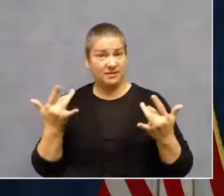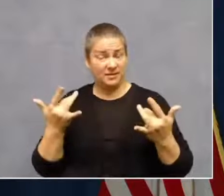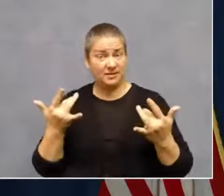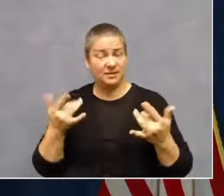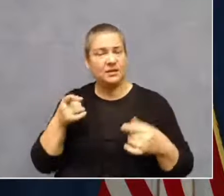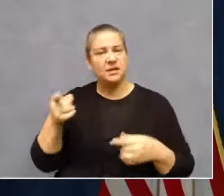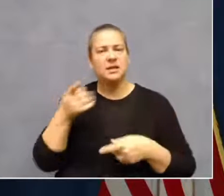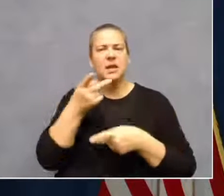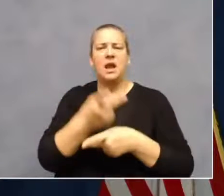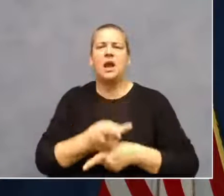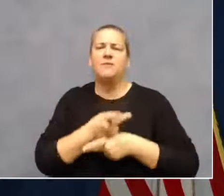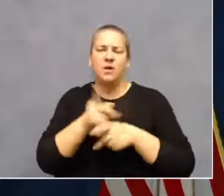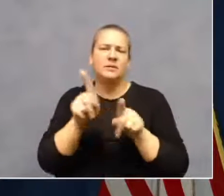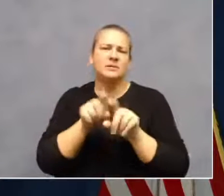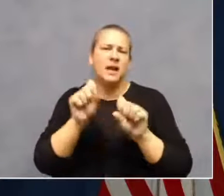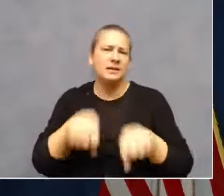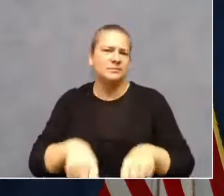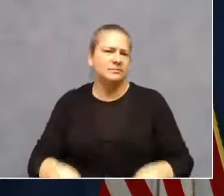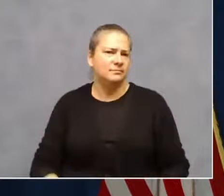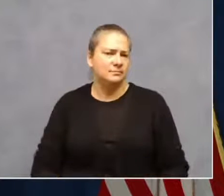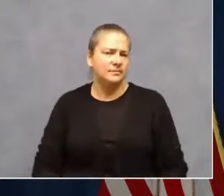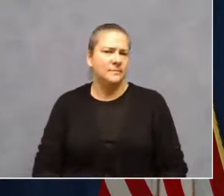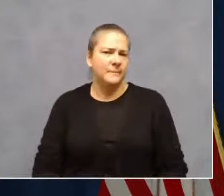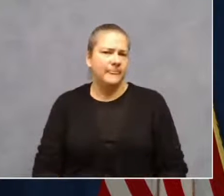as they can be. Debbie?